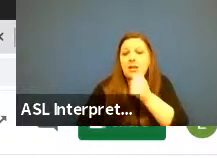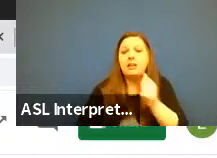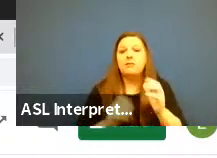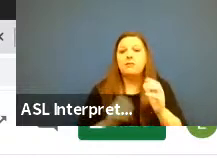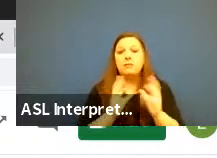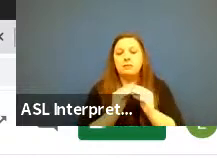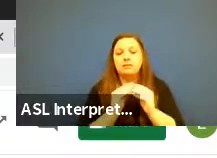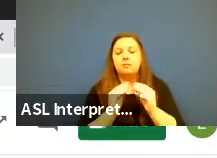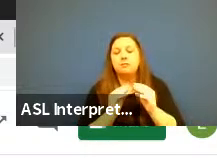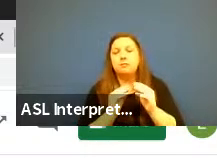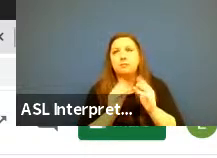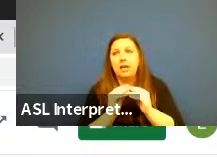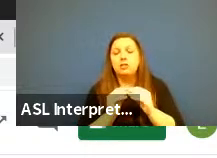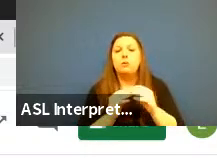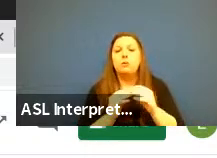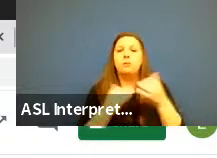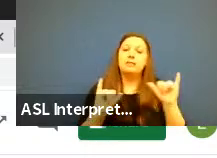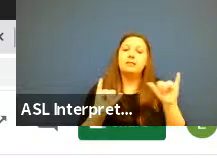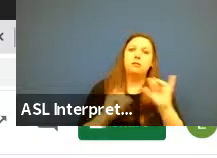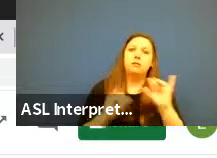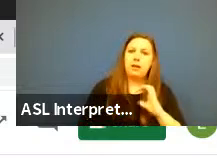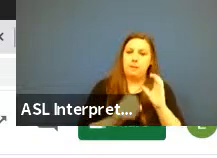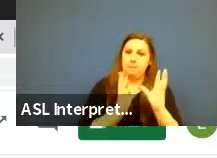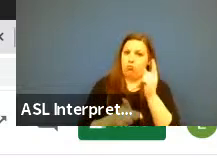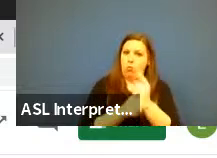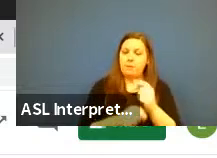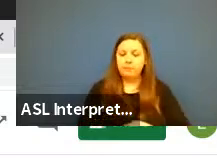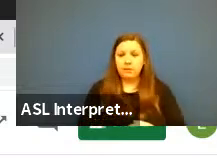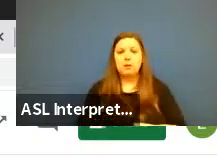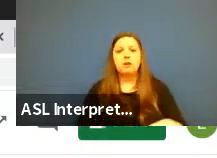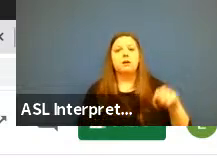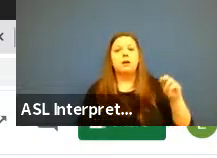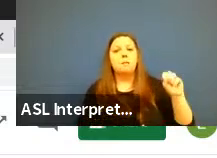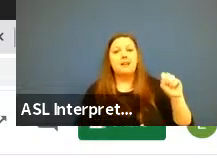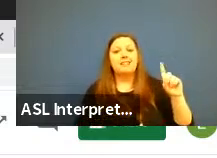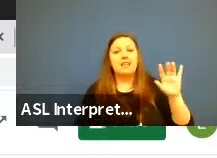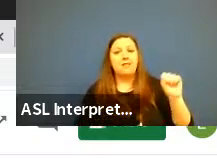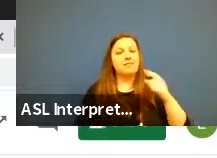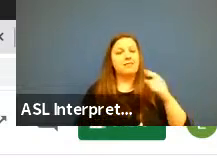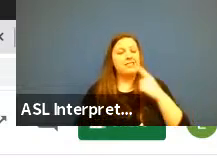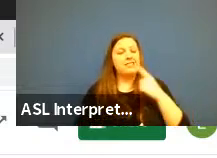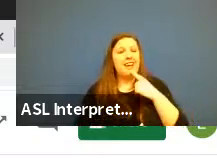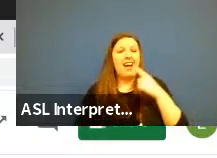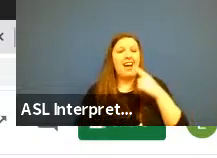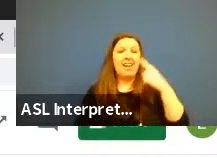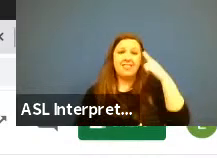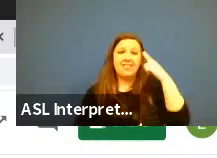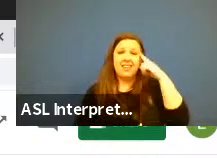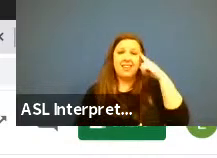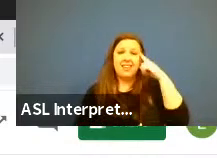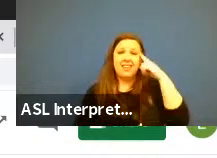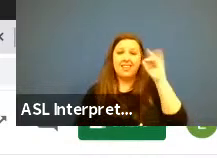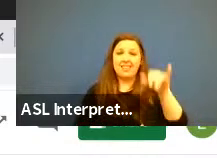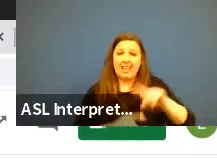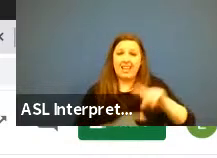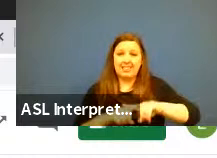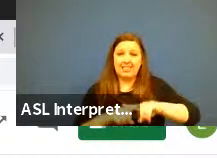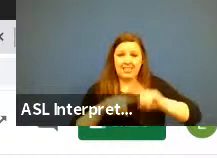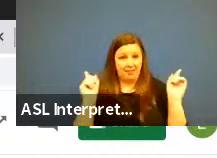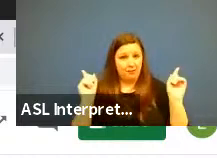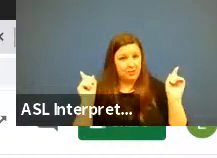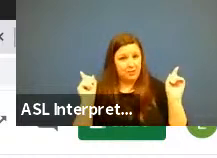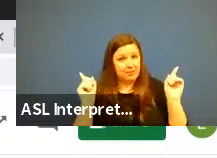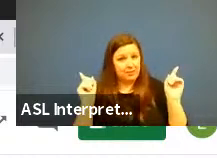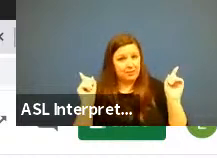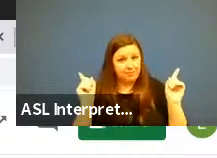a committee meeting, right? I think that's the difference. And so it's my experience that almost